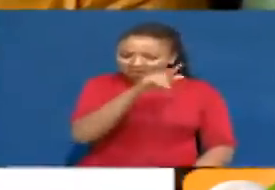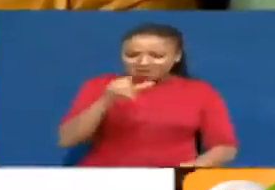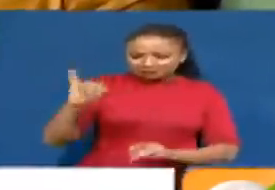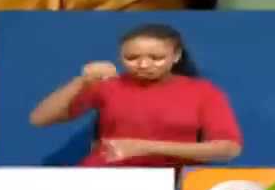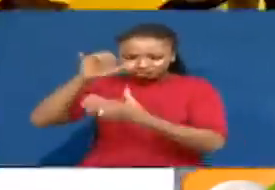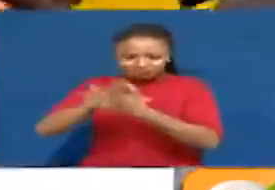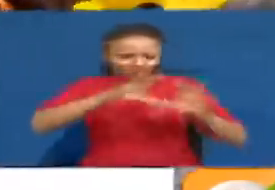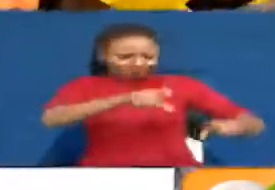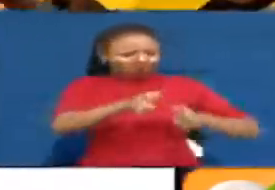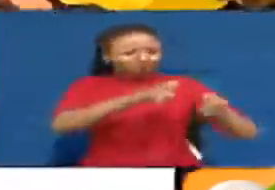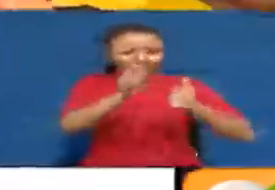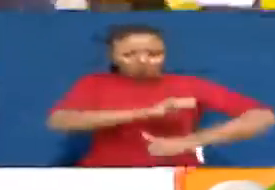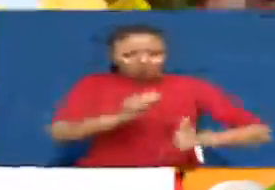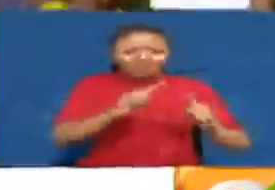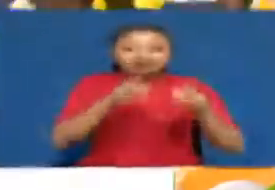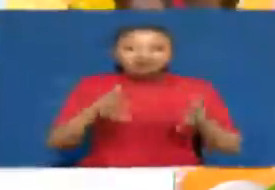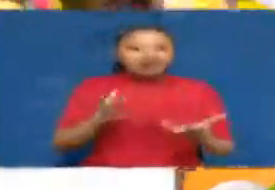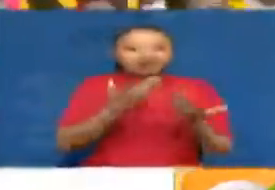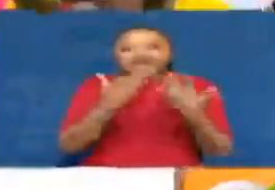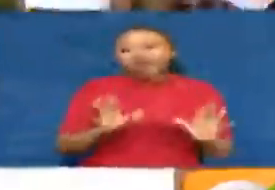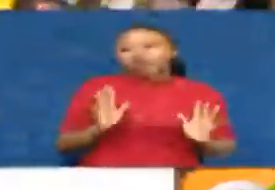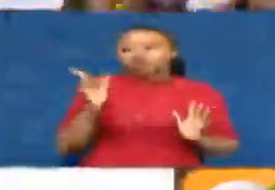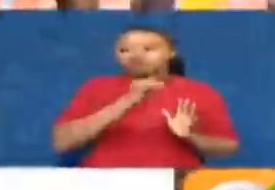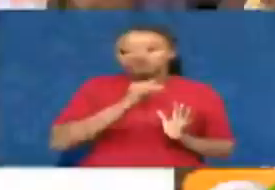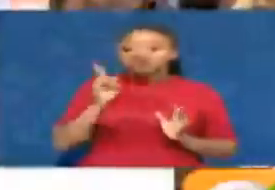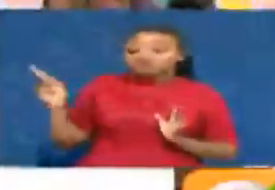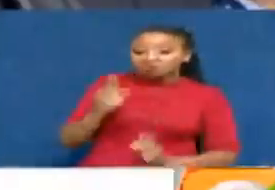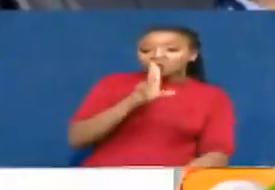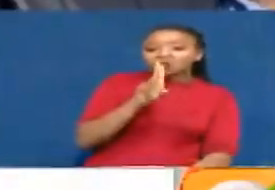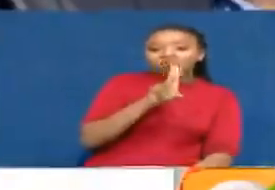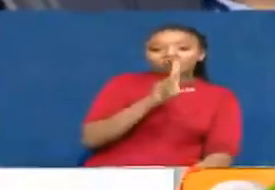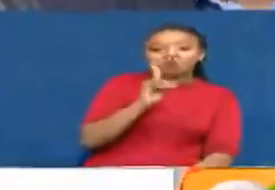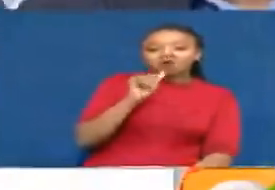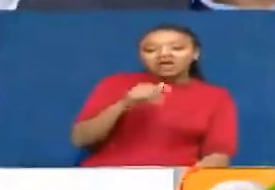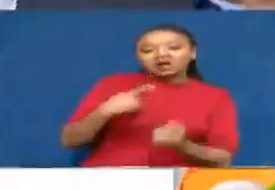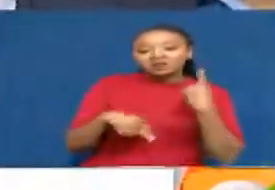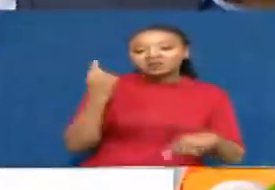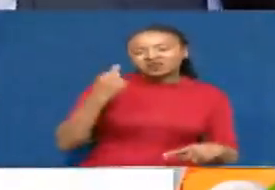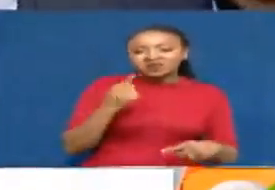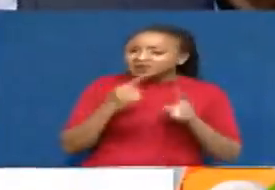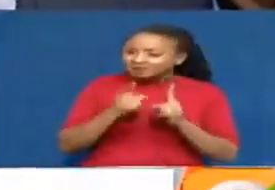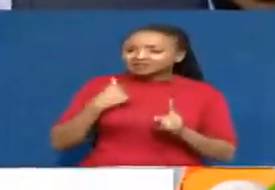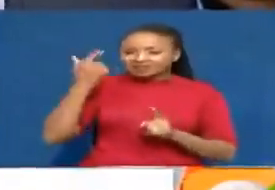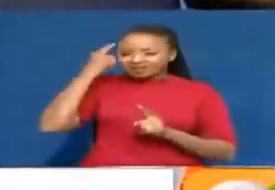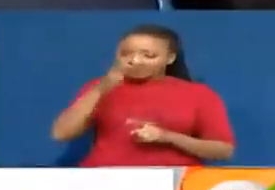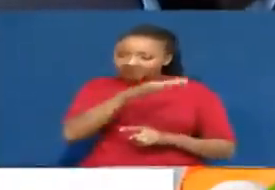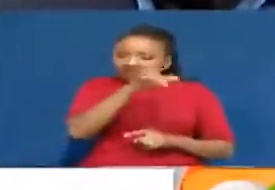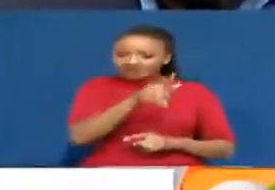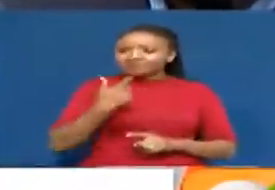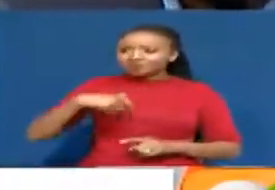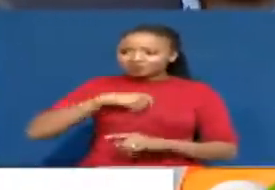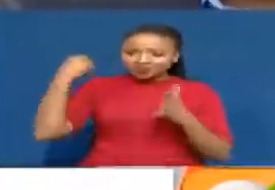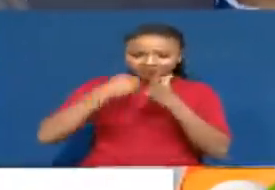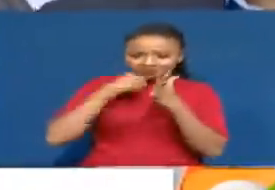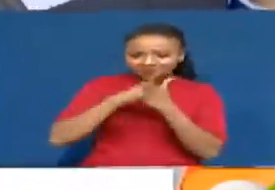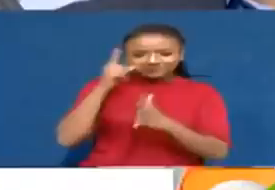seat, the Jubilee party said it will challenge the results and demand for a recount of the votes. But we think we gave it our best shot. Yes, yeah. We did. And we